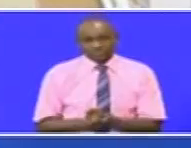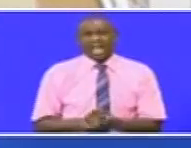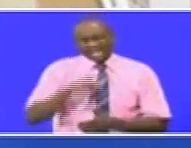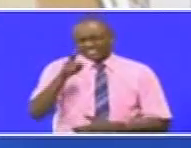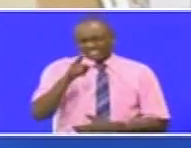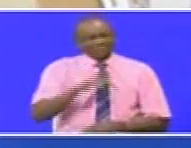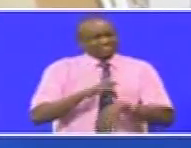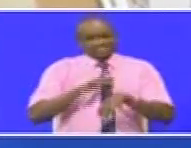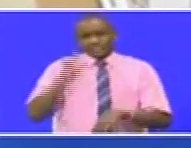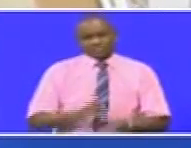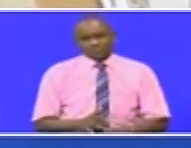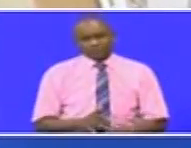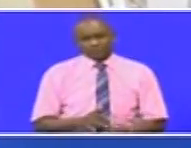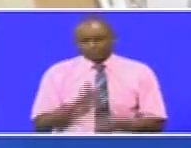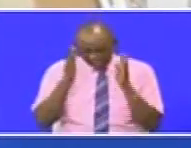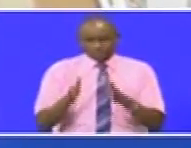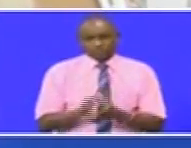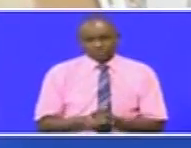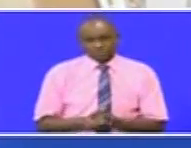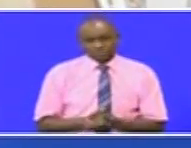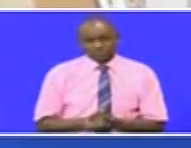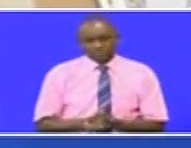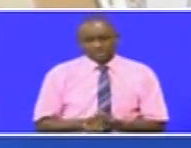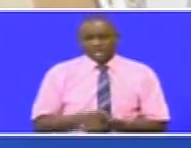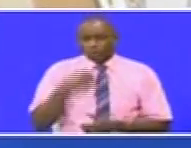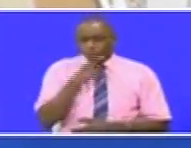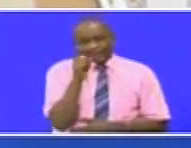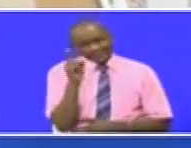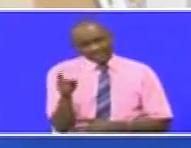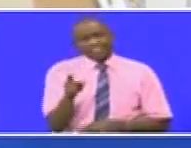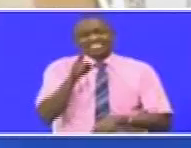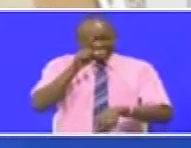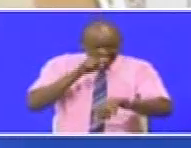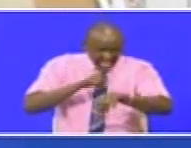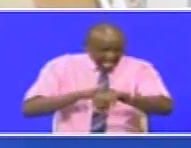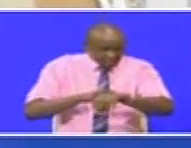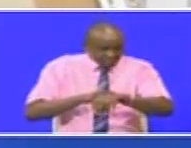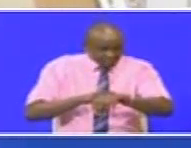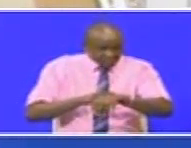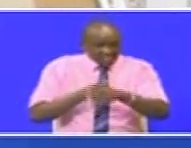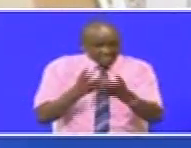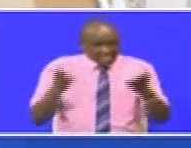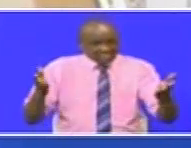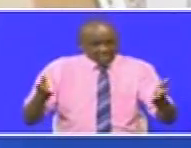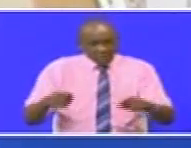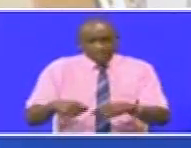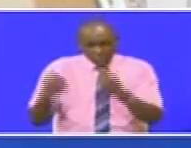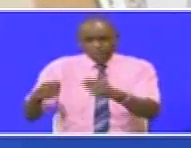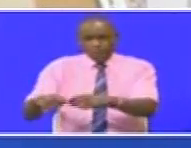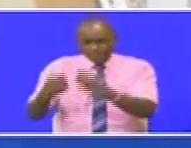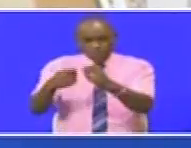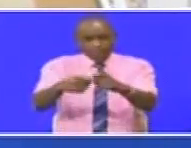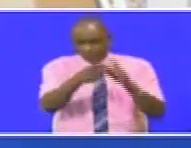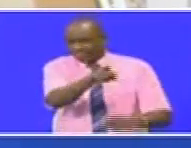a very sensitive person who, whenever things were not